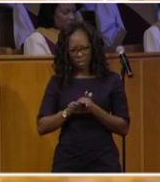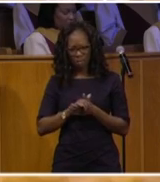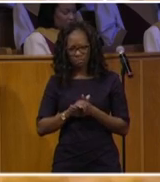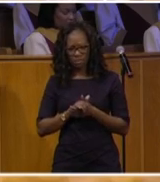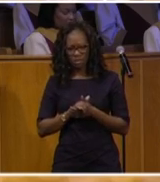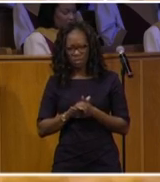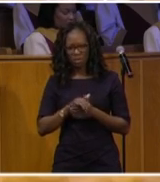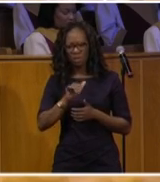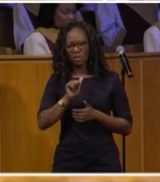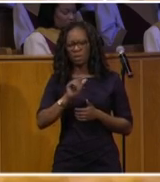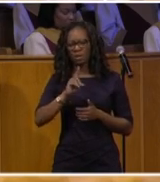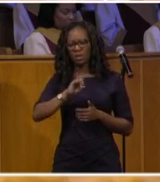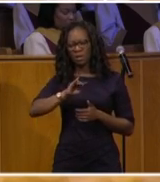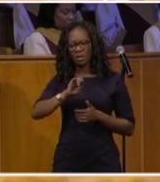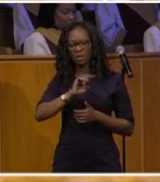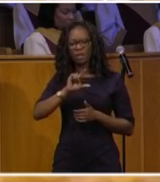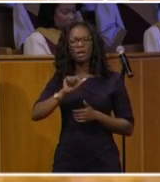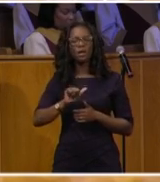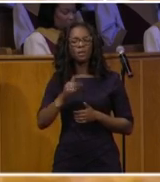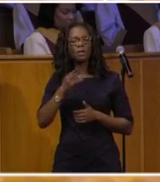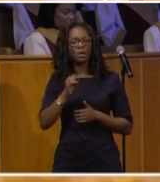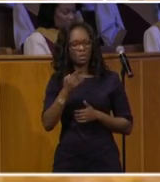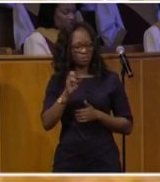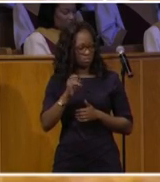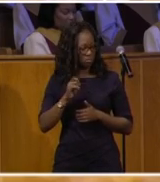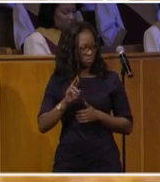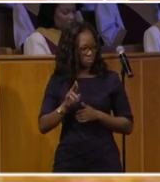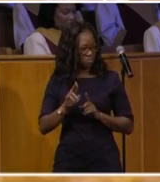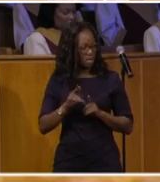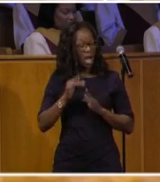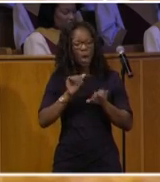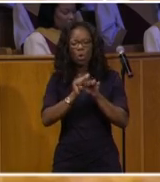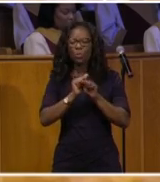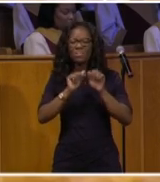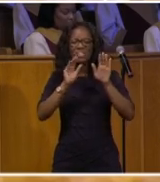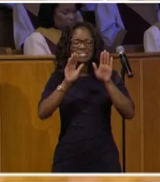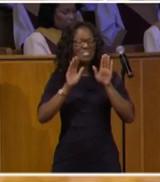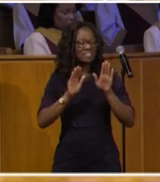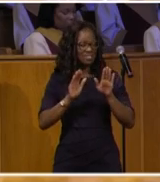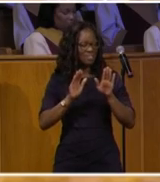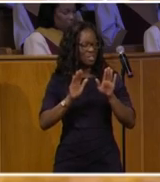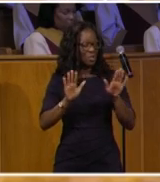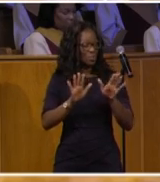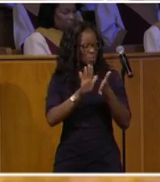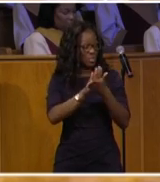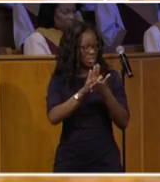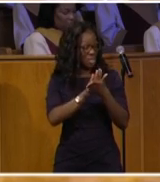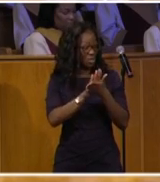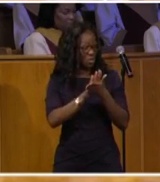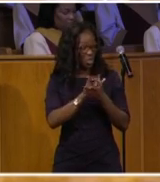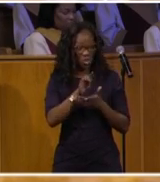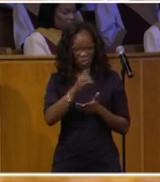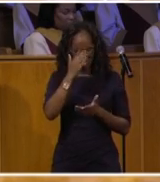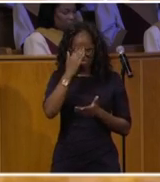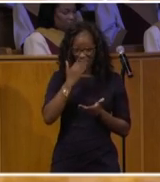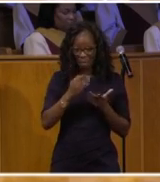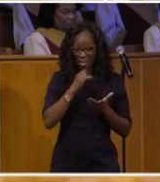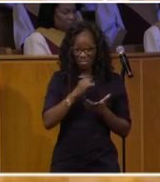and I worked as Sunday school teachers. And you think that might not be a chore,